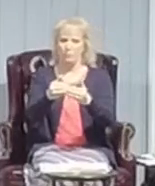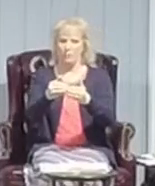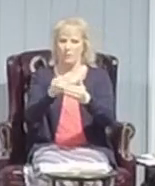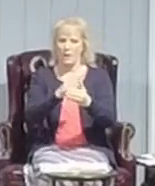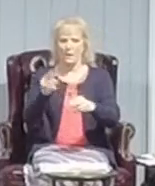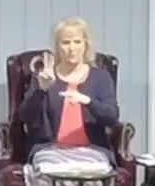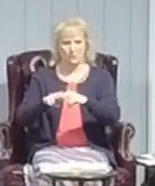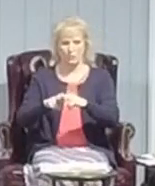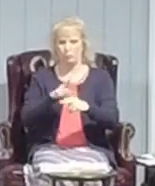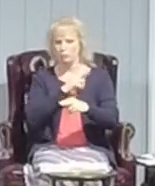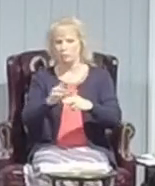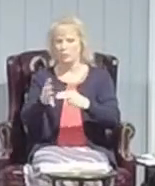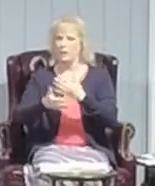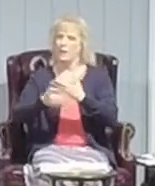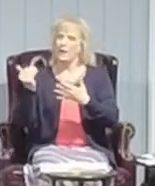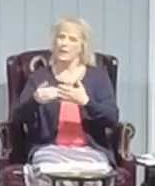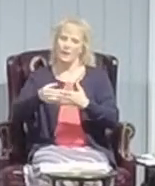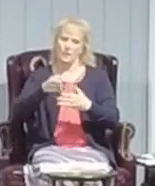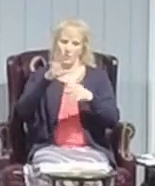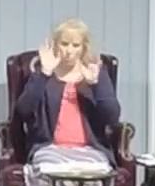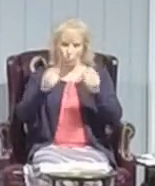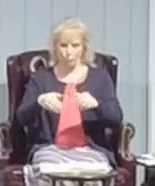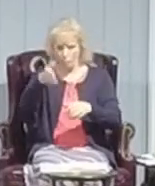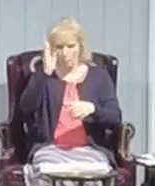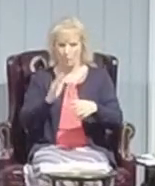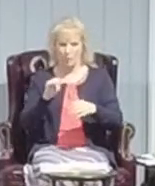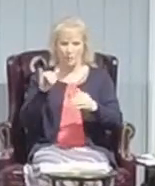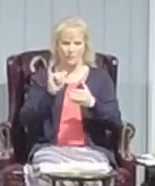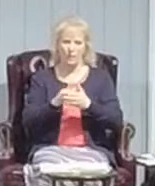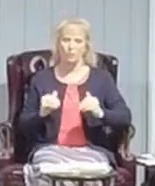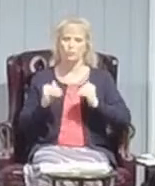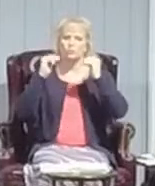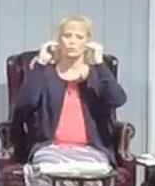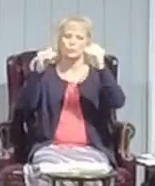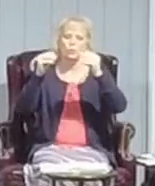hand of the throne of God, that exalted